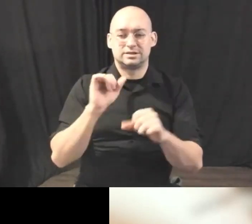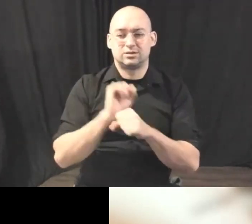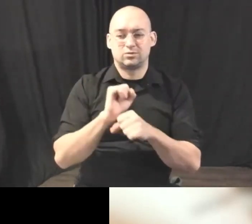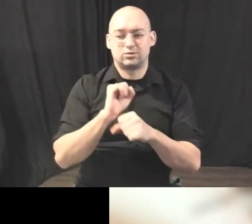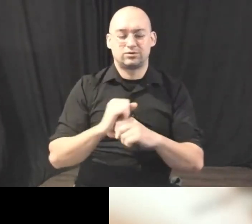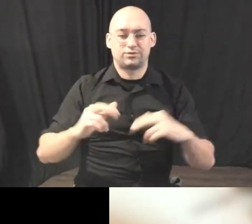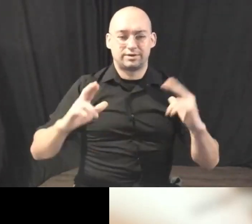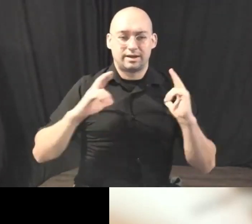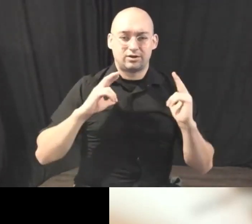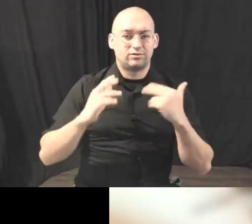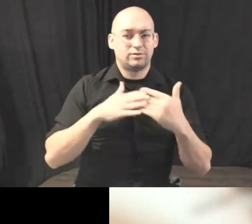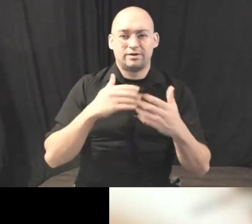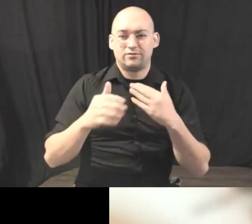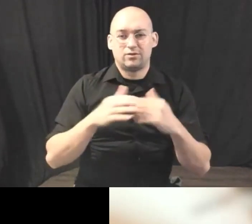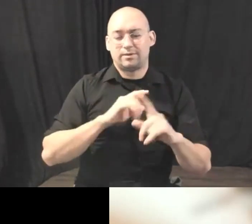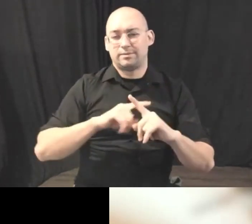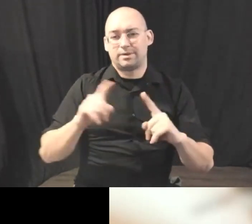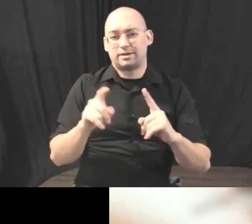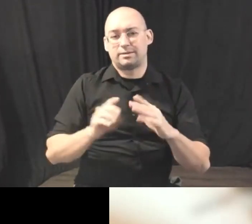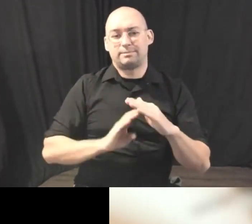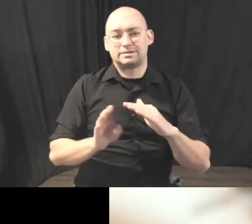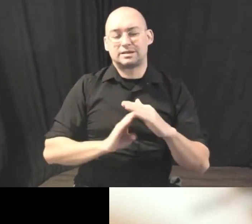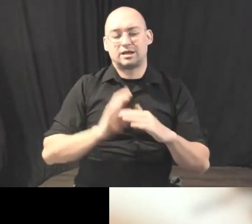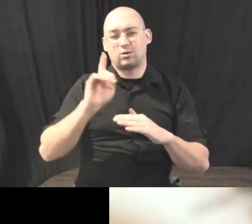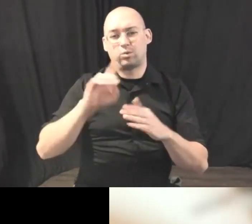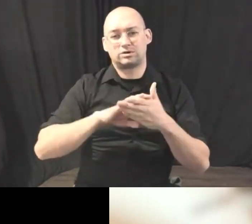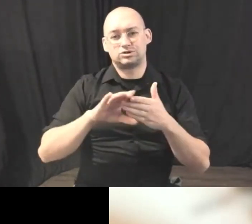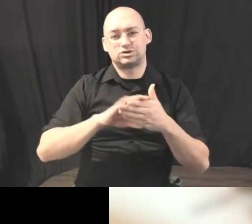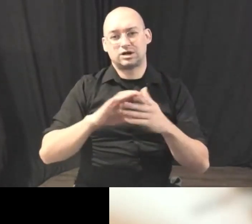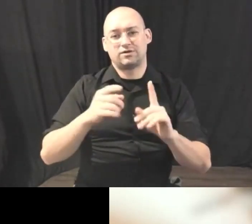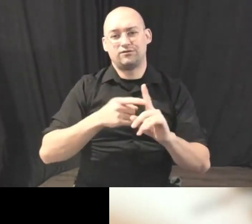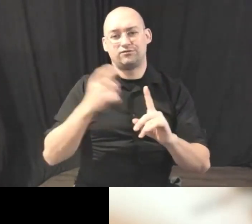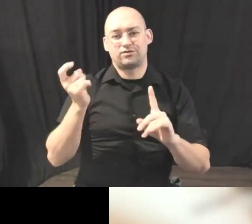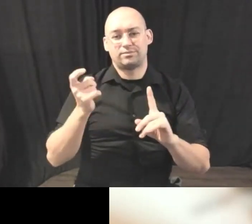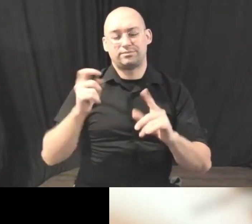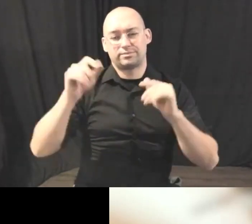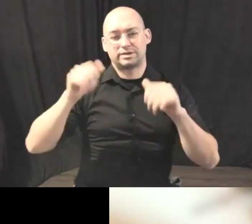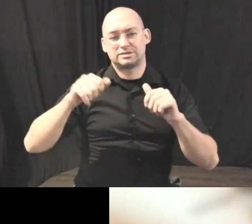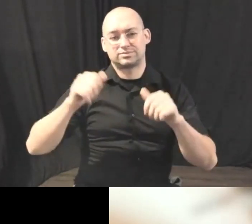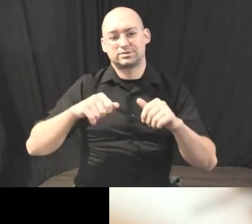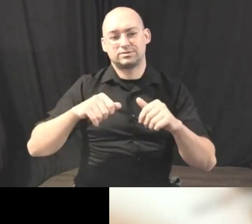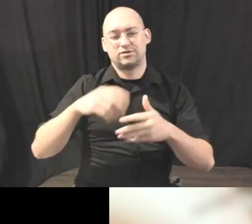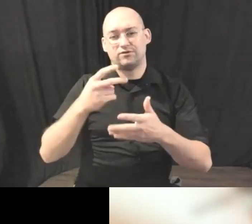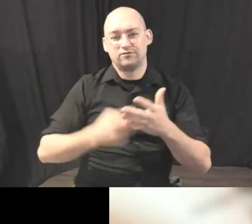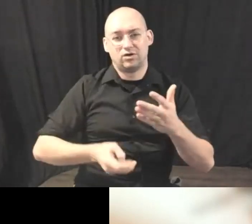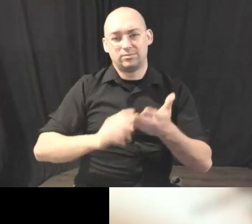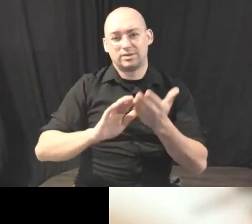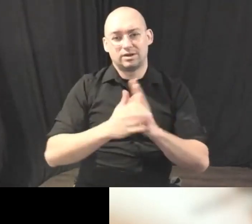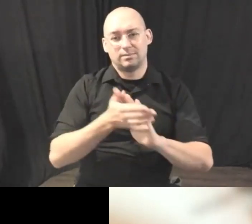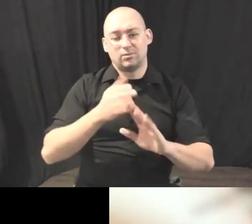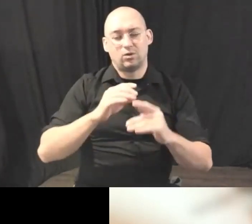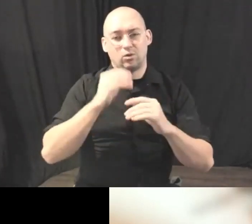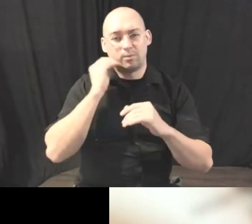whatever it is, but they're basically one check away from potentially falling into homelessness.